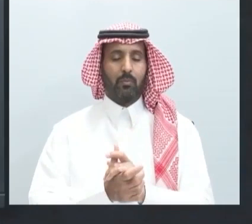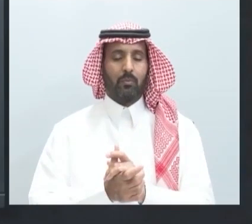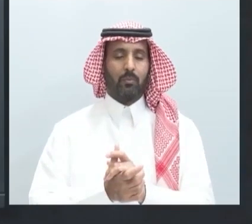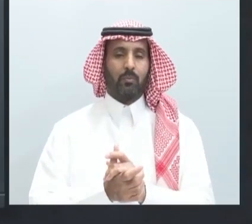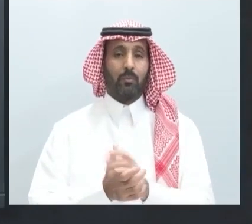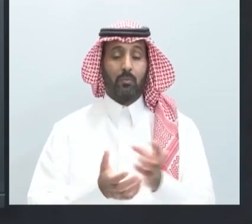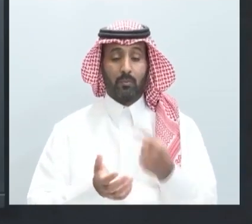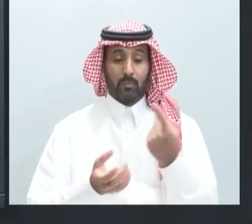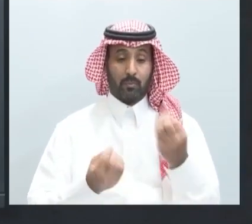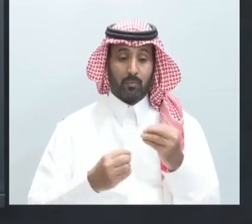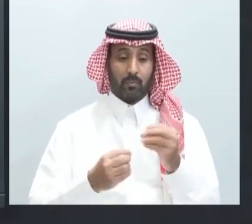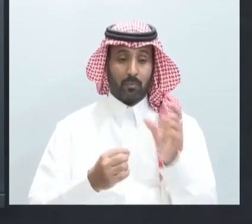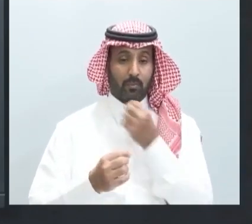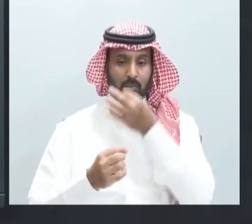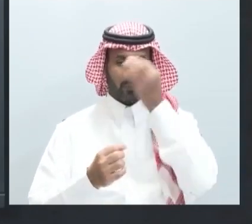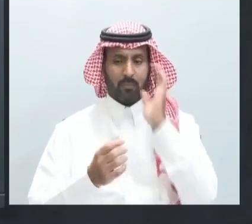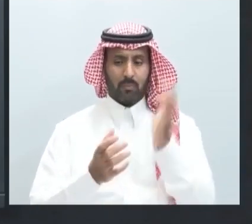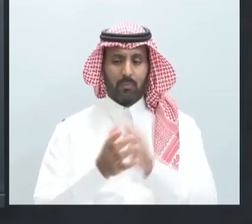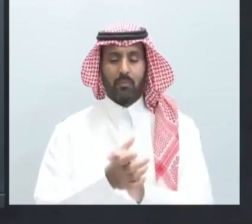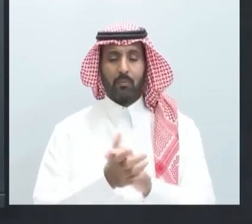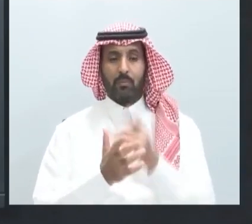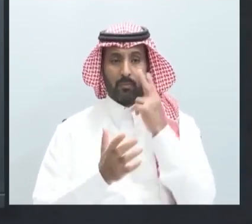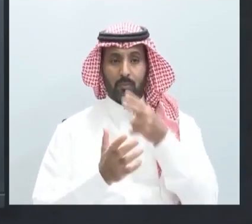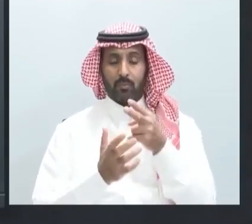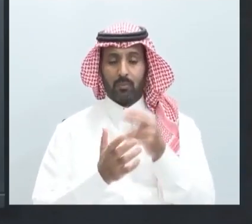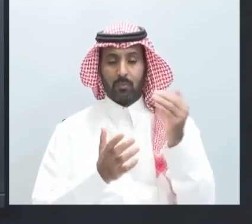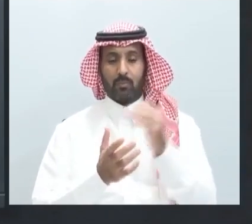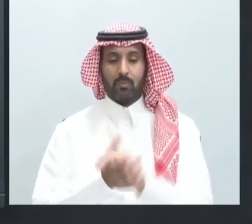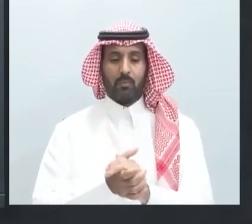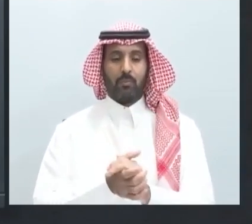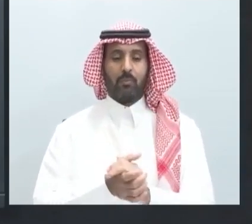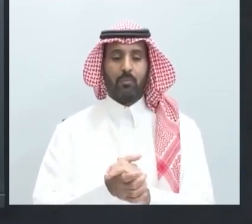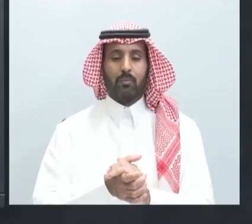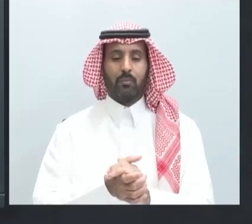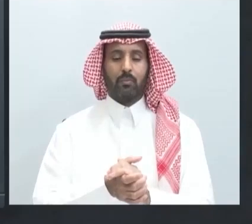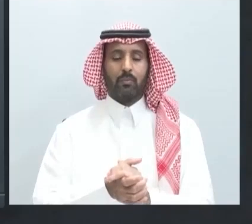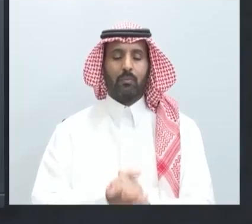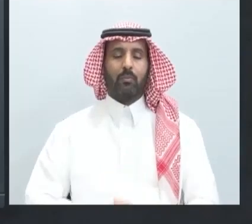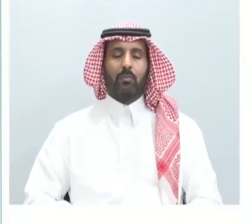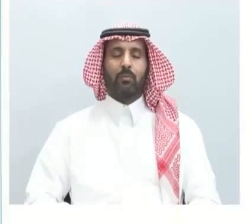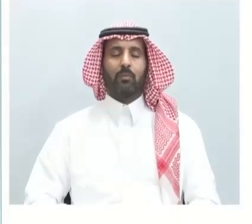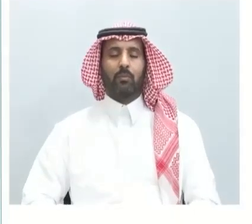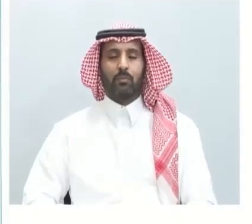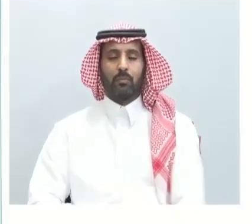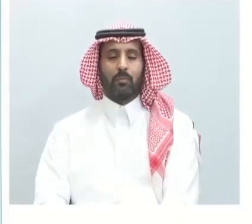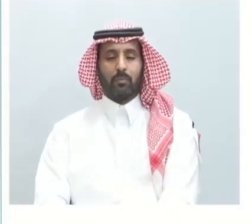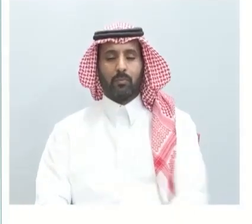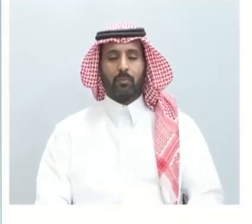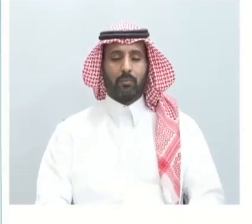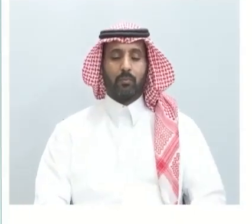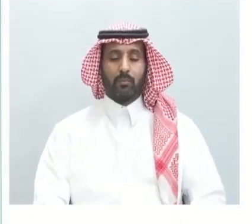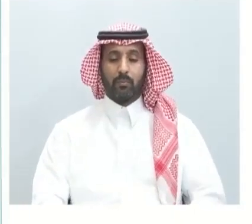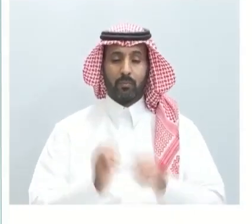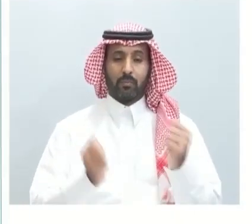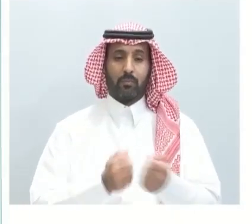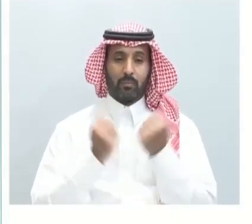than one adjective, of course, and pay attention to the order. Exercise D here, use the